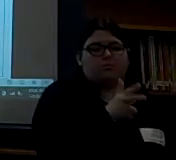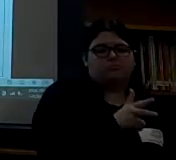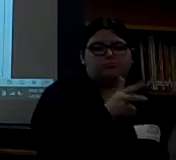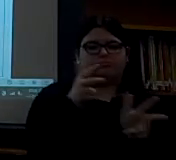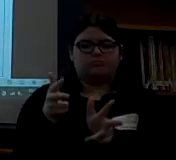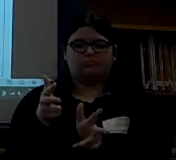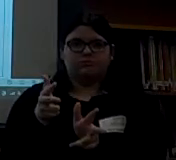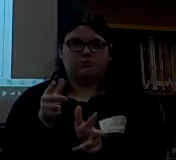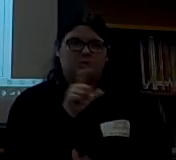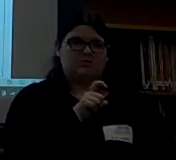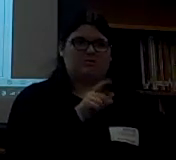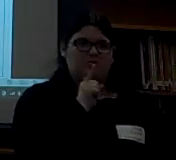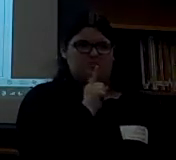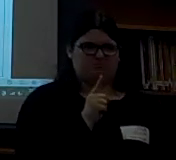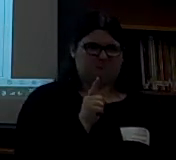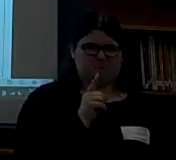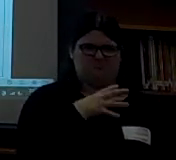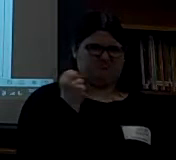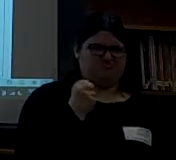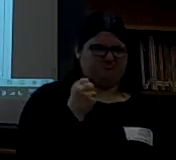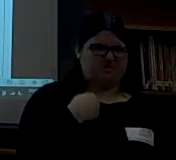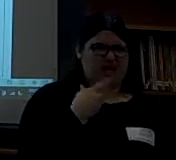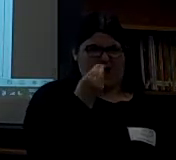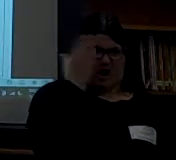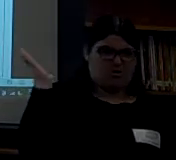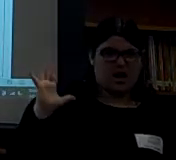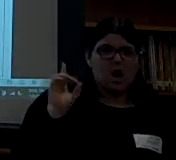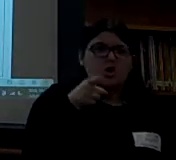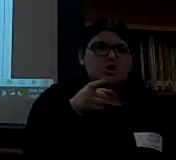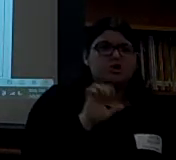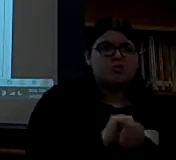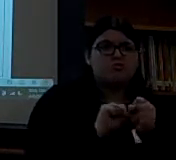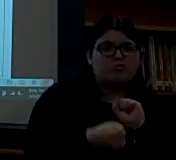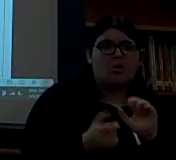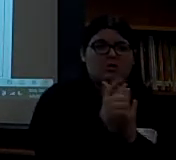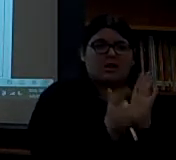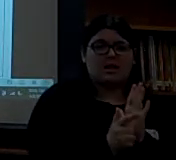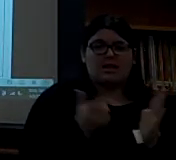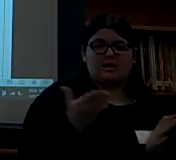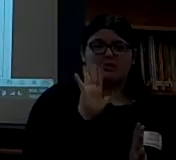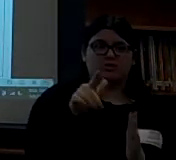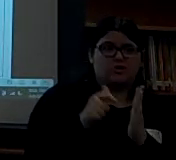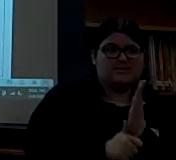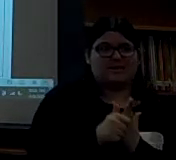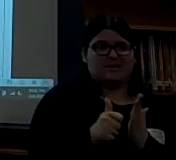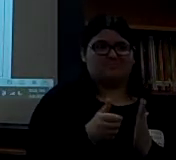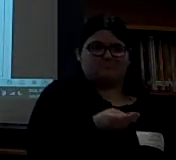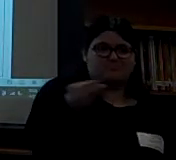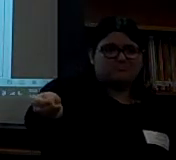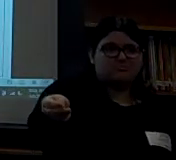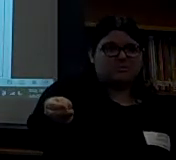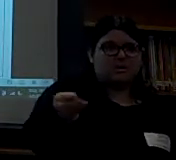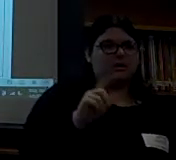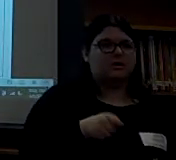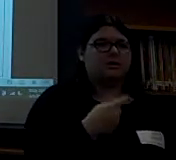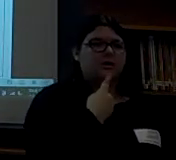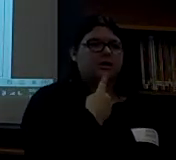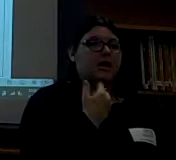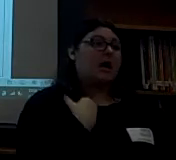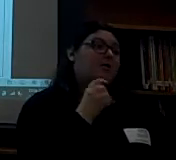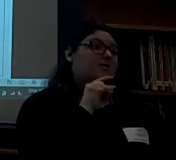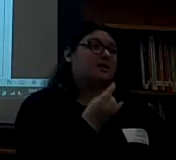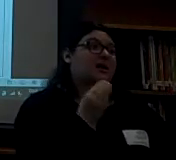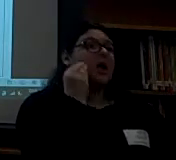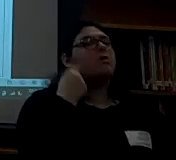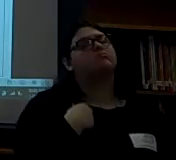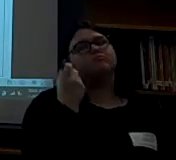officer said, was really a jerk to you and just said, I don't really care. You broke the law. Here's your ticket. Versus saying, you know what? I got a kid at home.